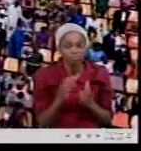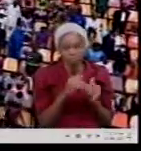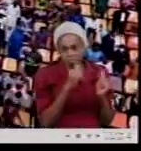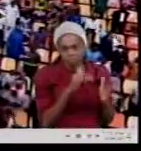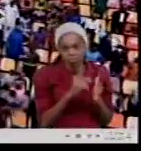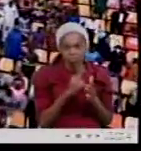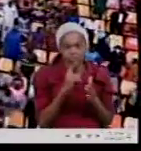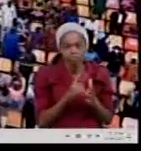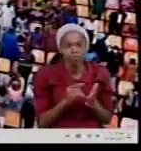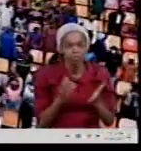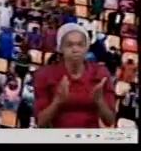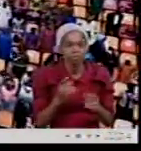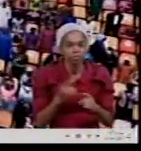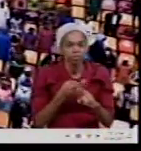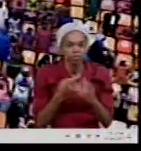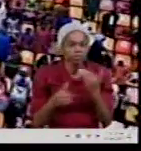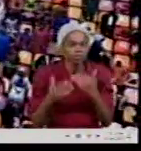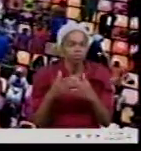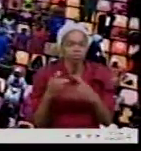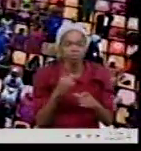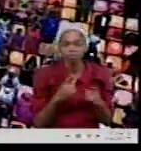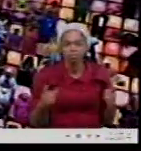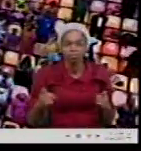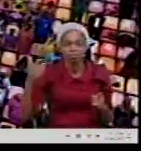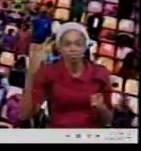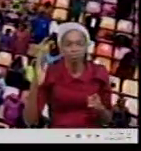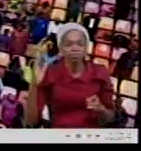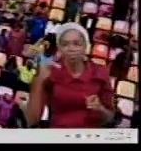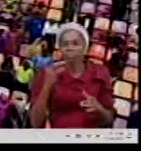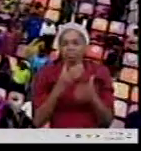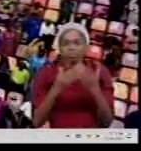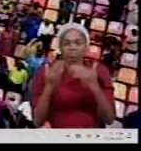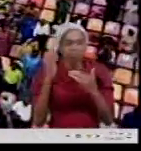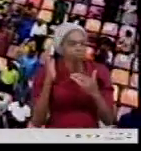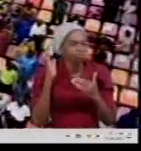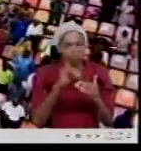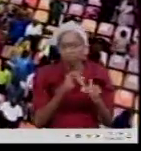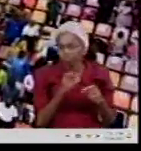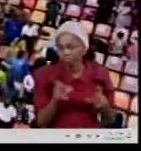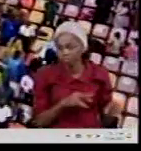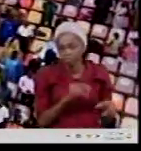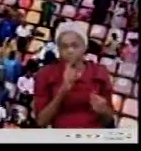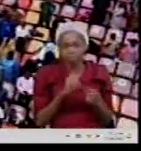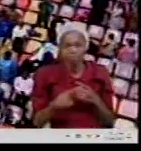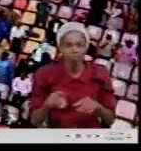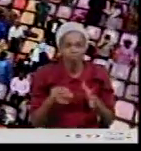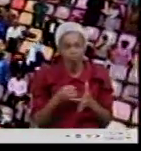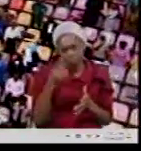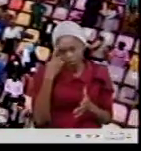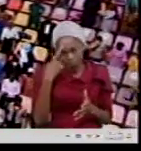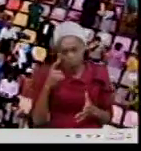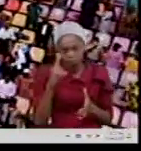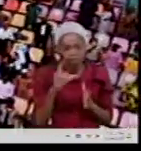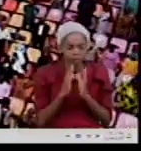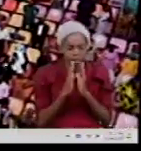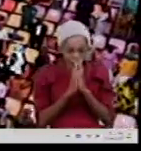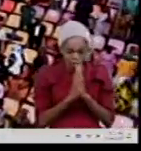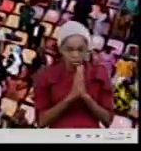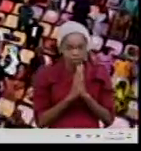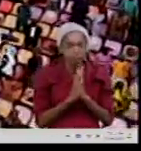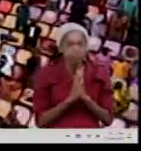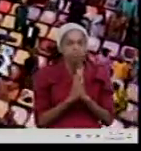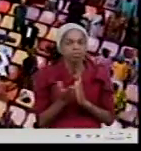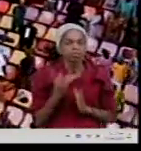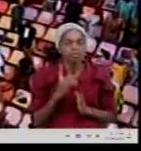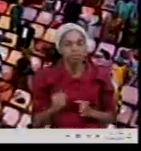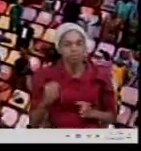pray. The man of God has declared the counsel of God. And whatsoever you desire,